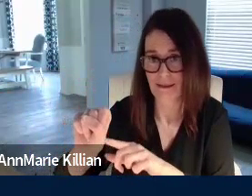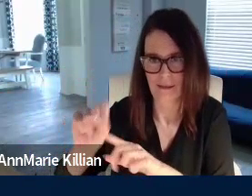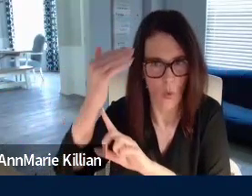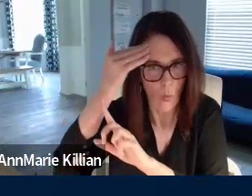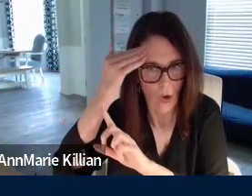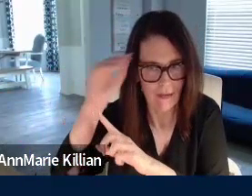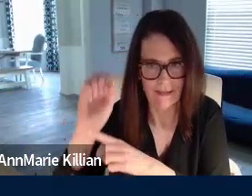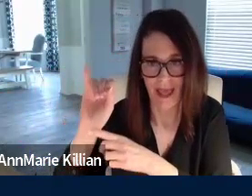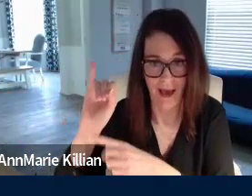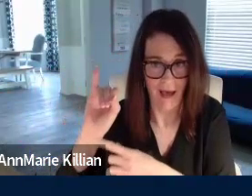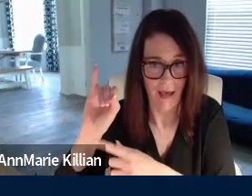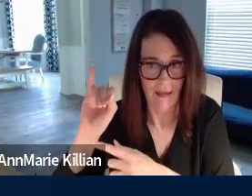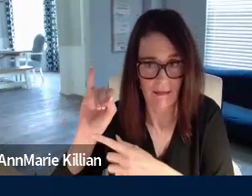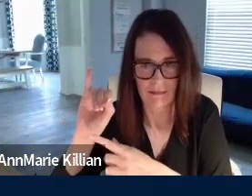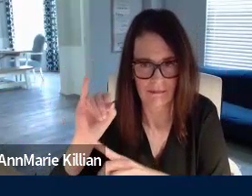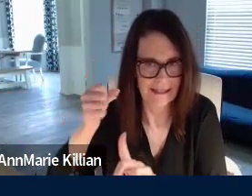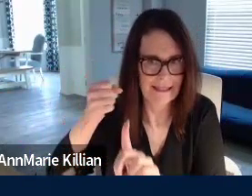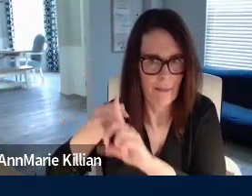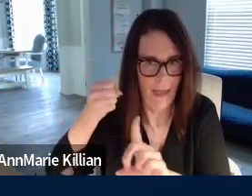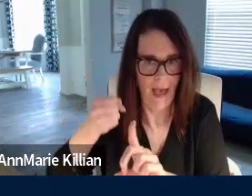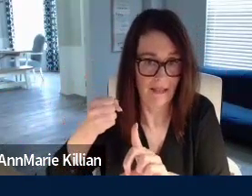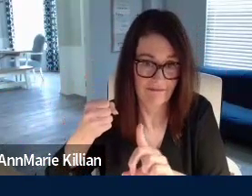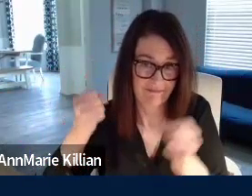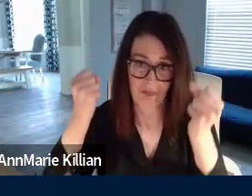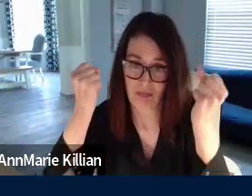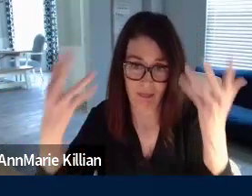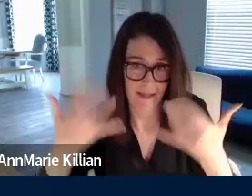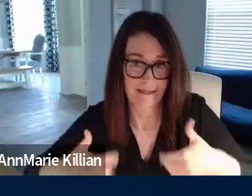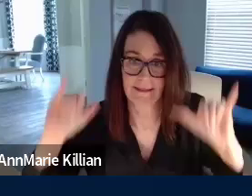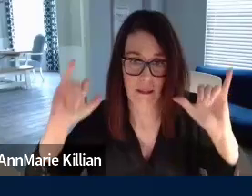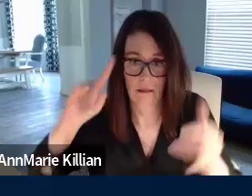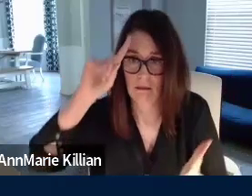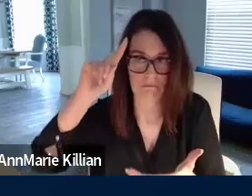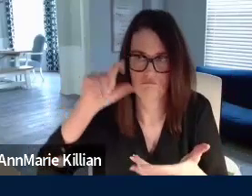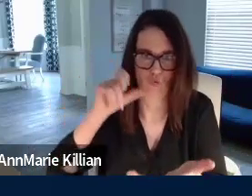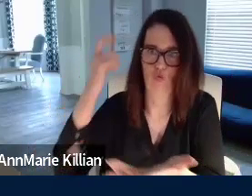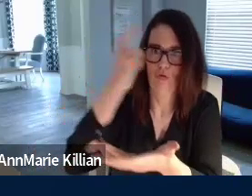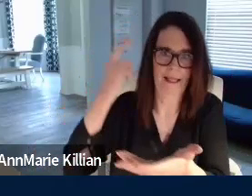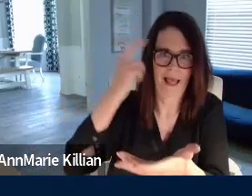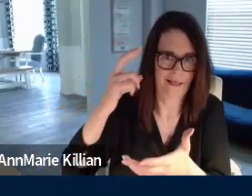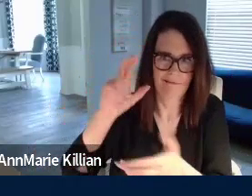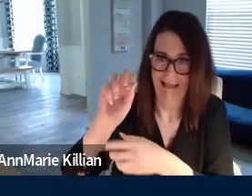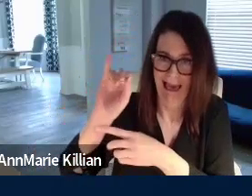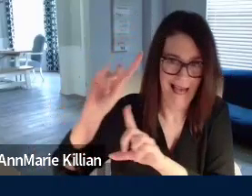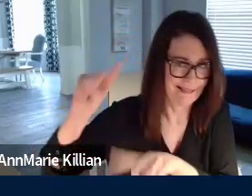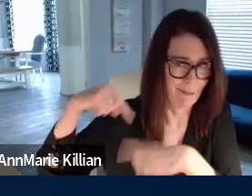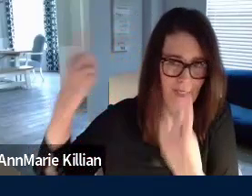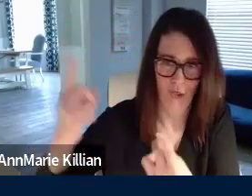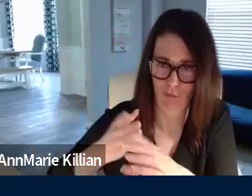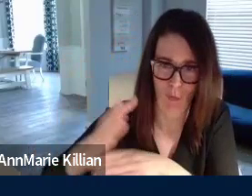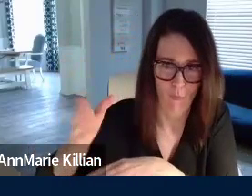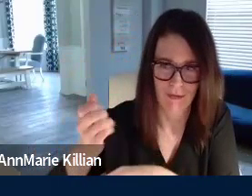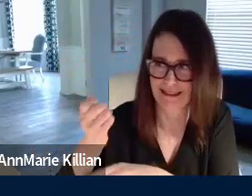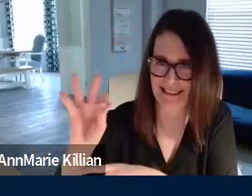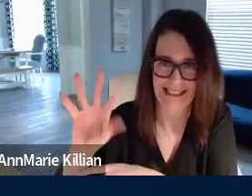different people with disabilities that are aware of AI and the impact, and still many just don't